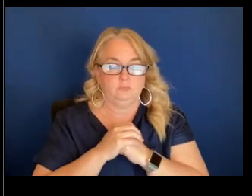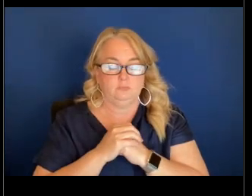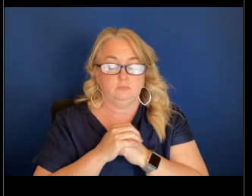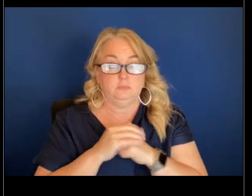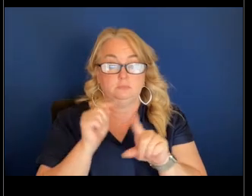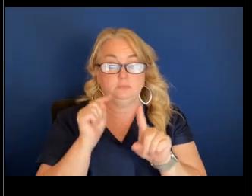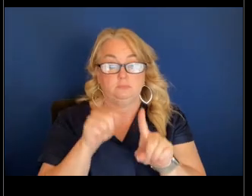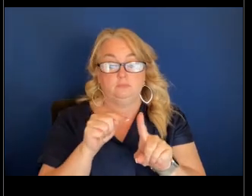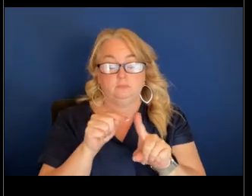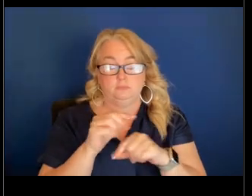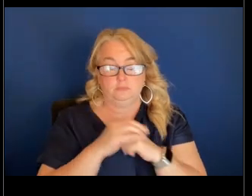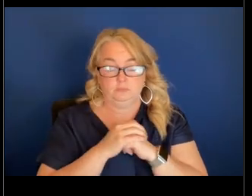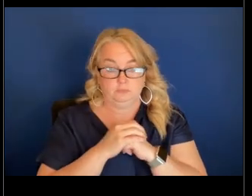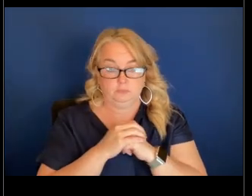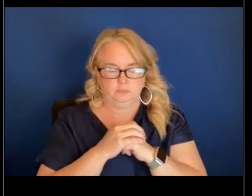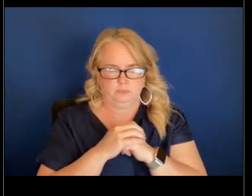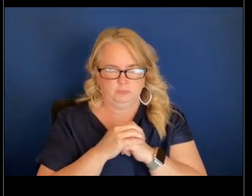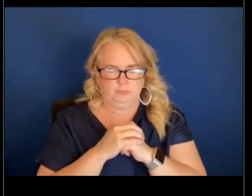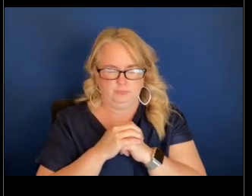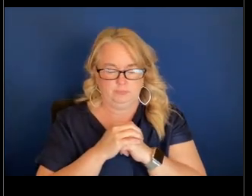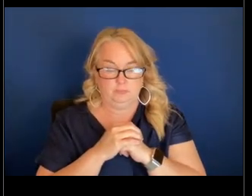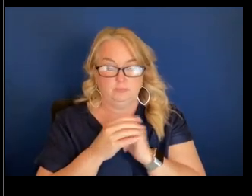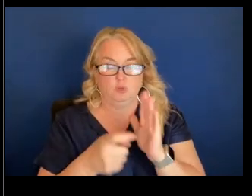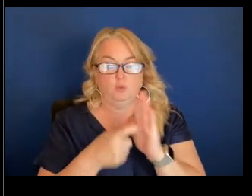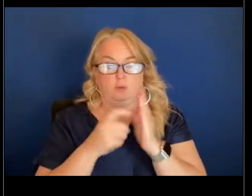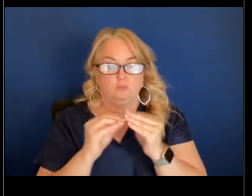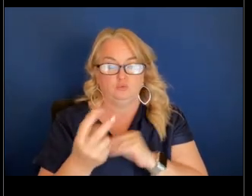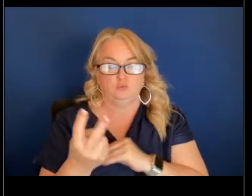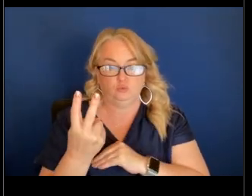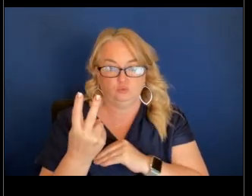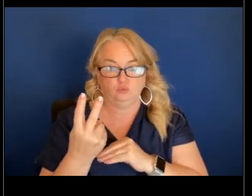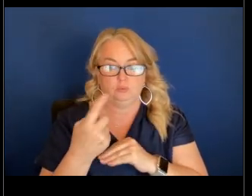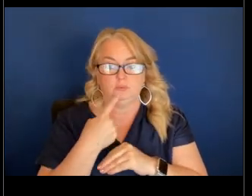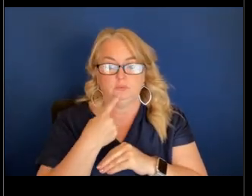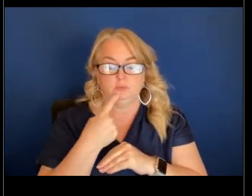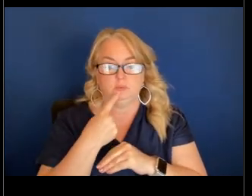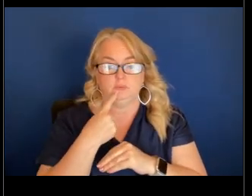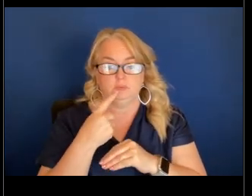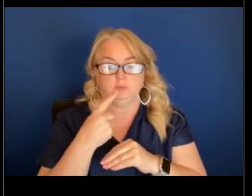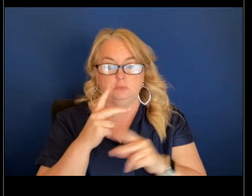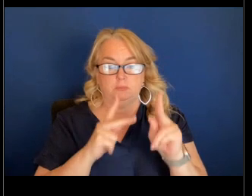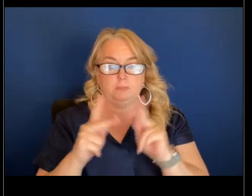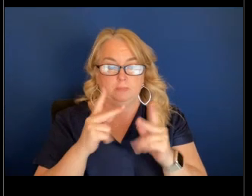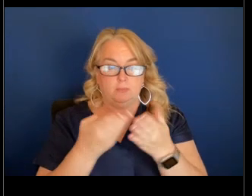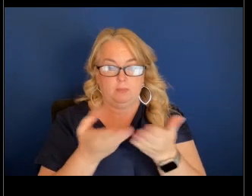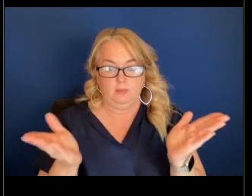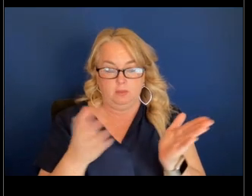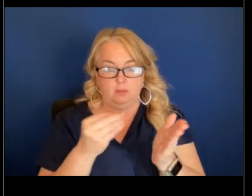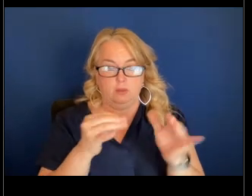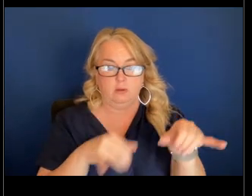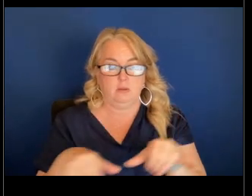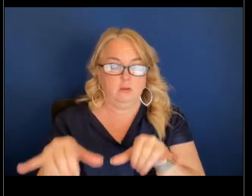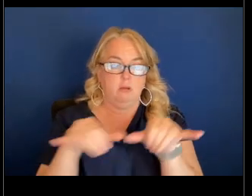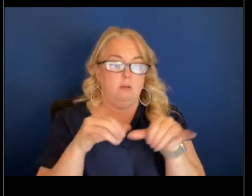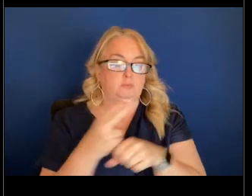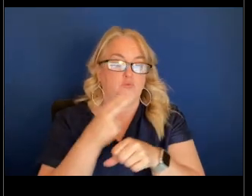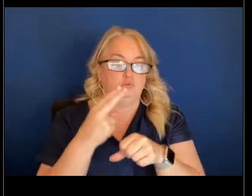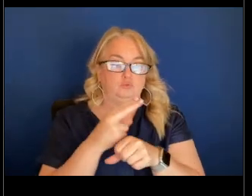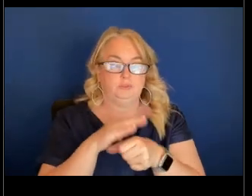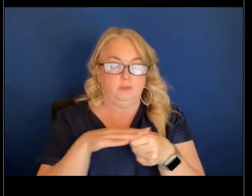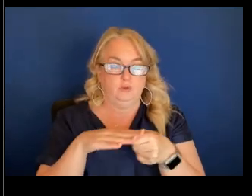On-site facilities. Requirement 2 specifies that public and common use areas